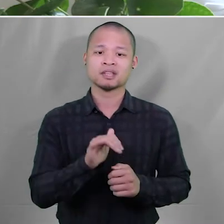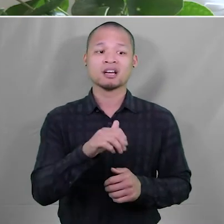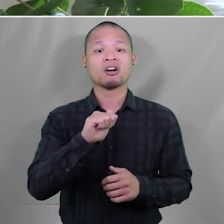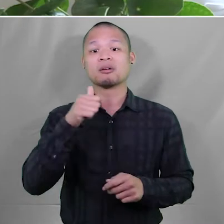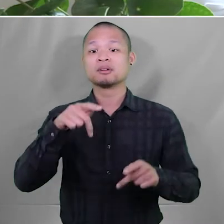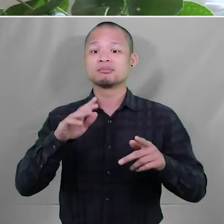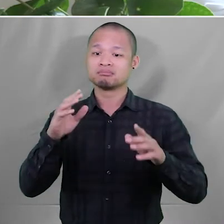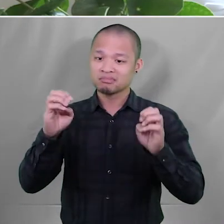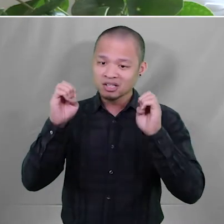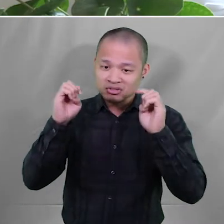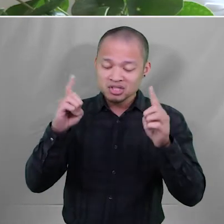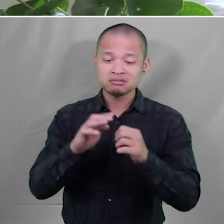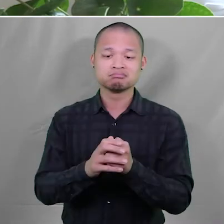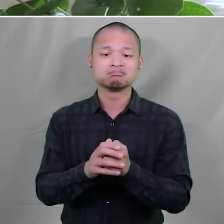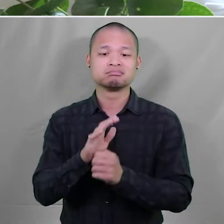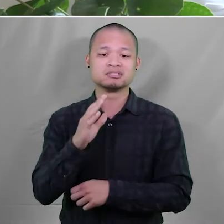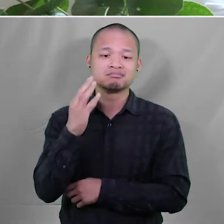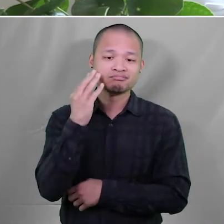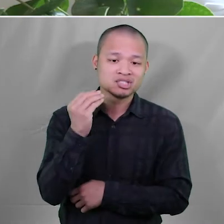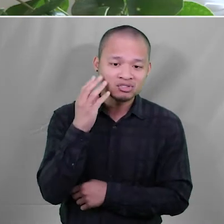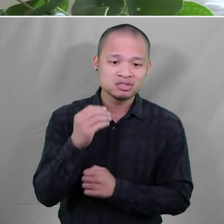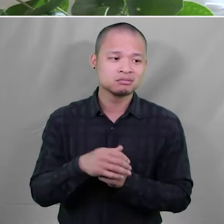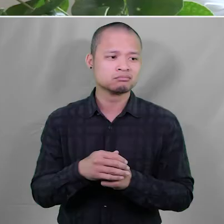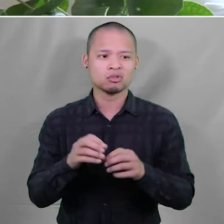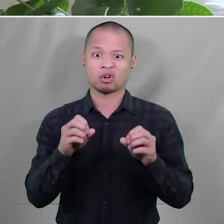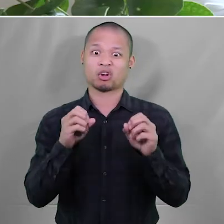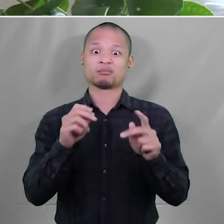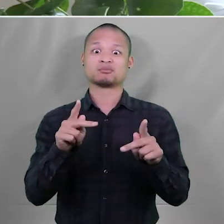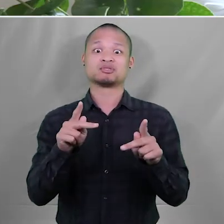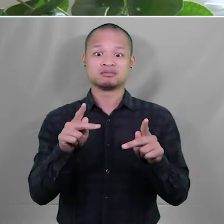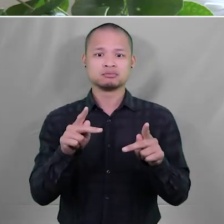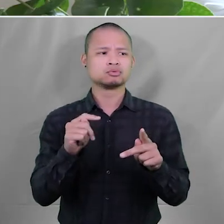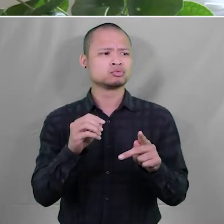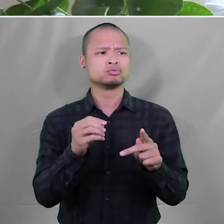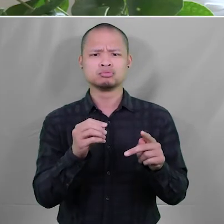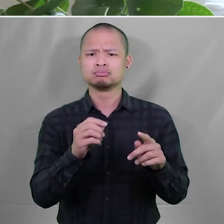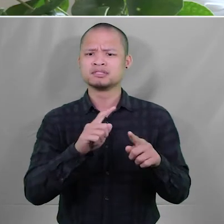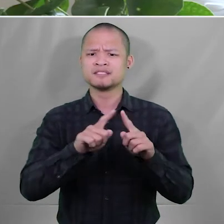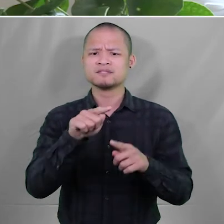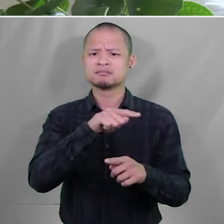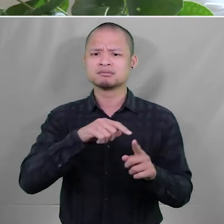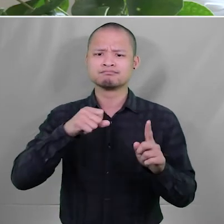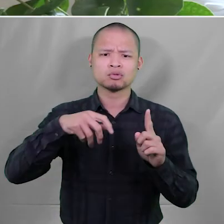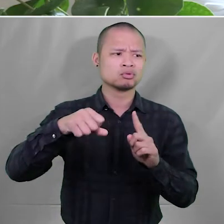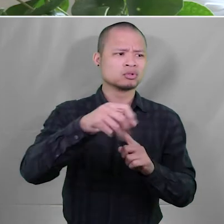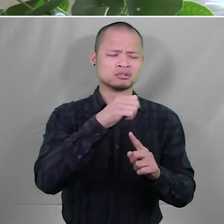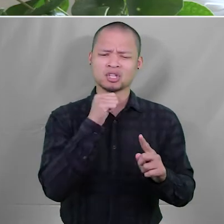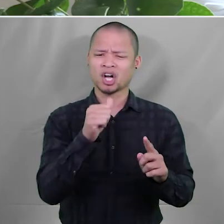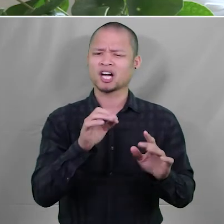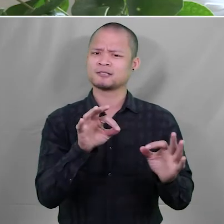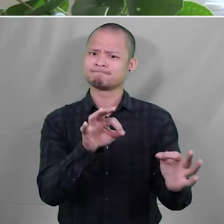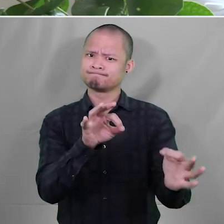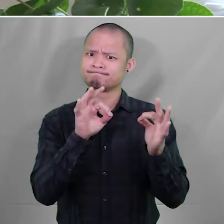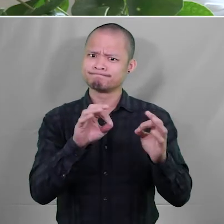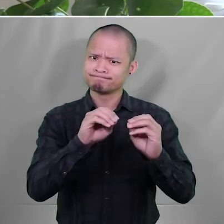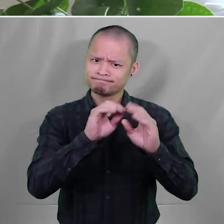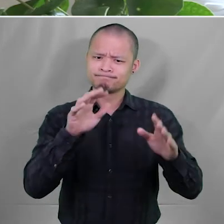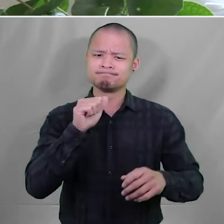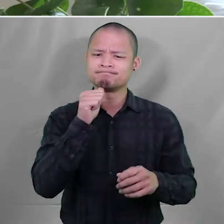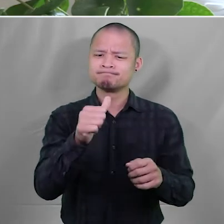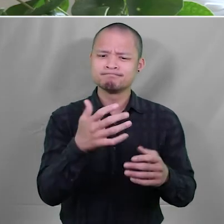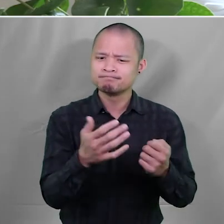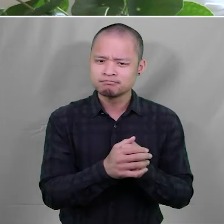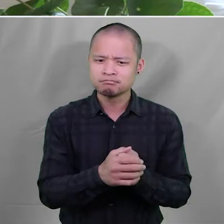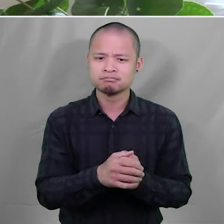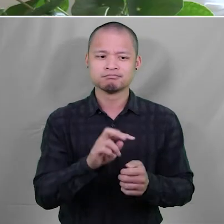people's education, experience, and opportunities to different exposures are not robust. And